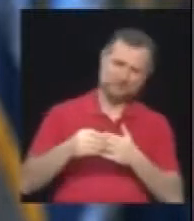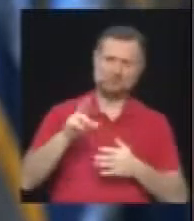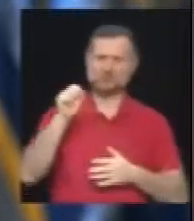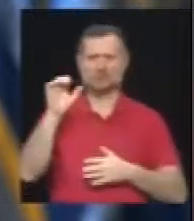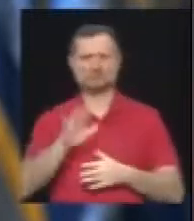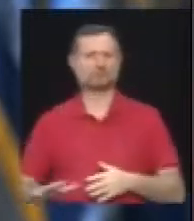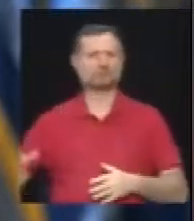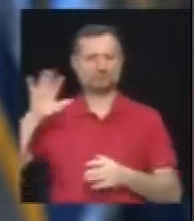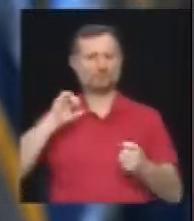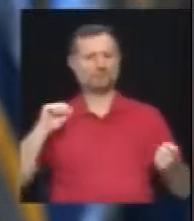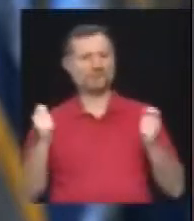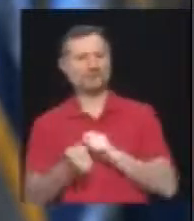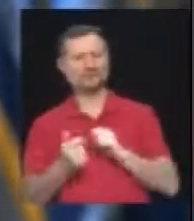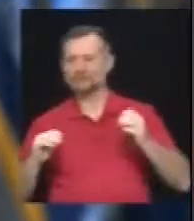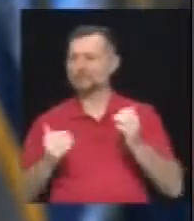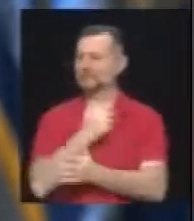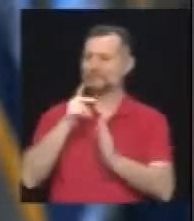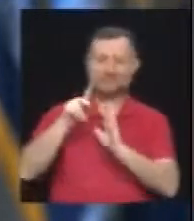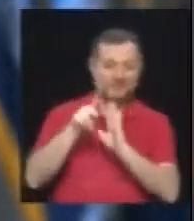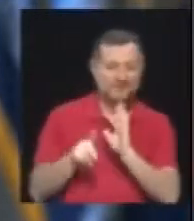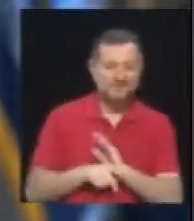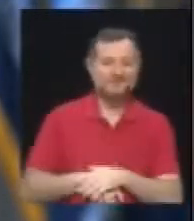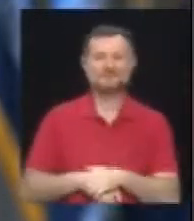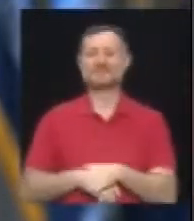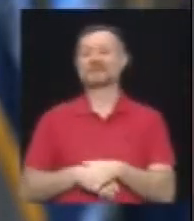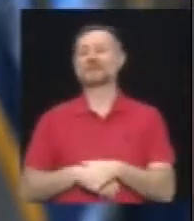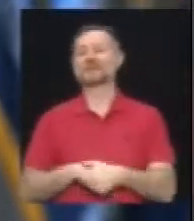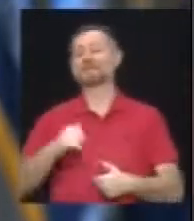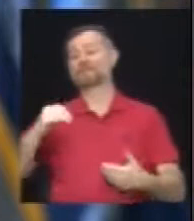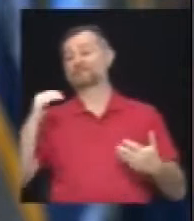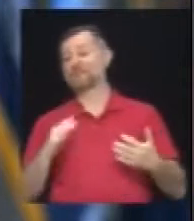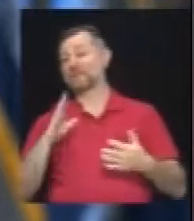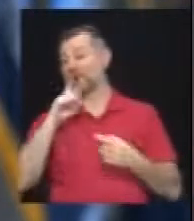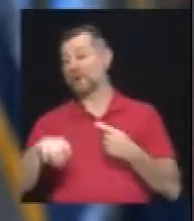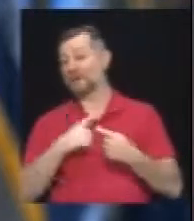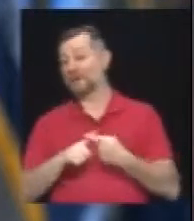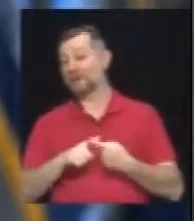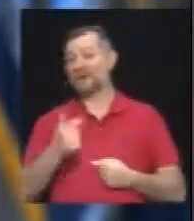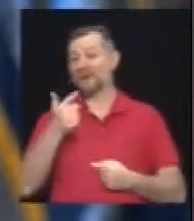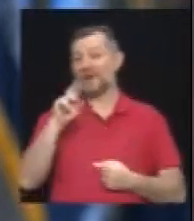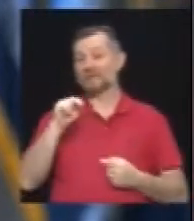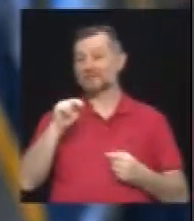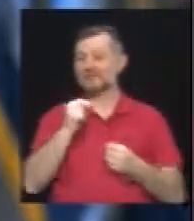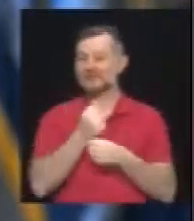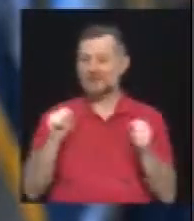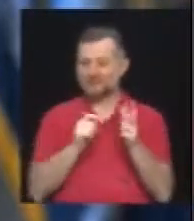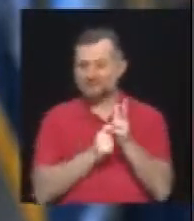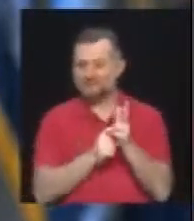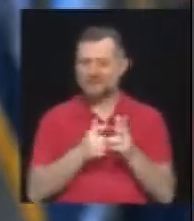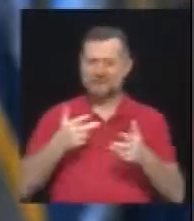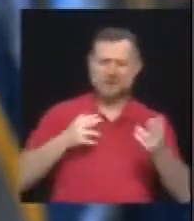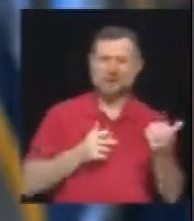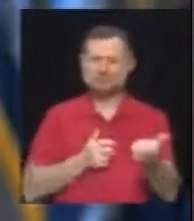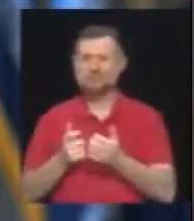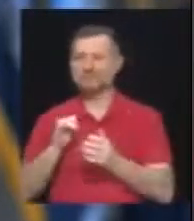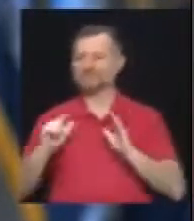changing policy. I went to you when we needed to address the difficult issue of gun safety and mass killings and banning assault